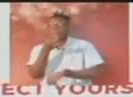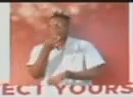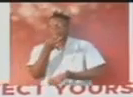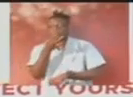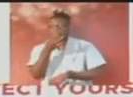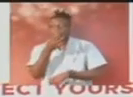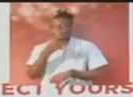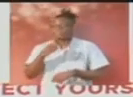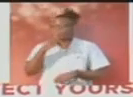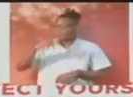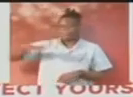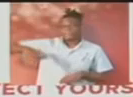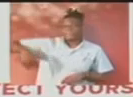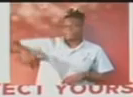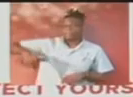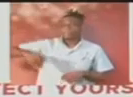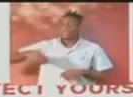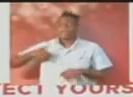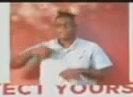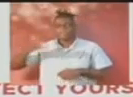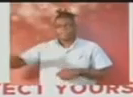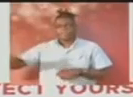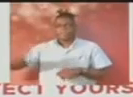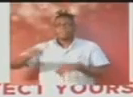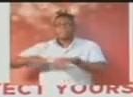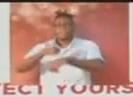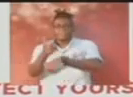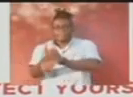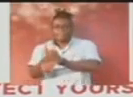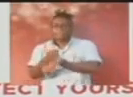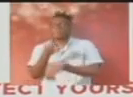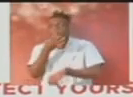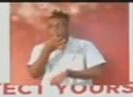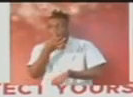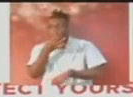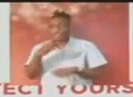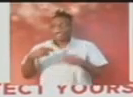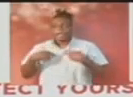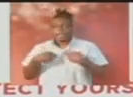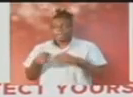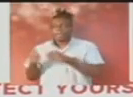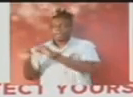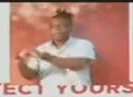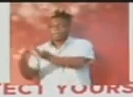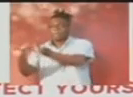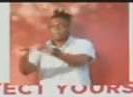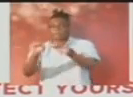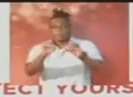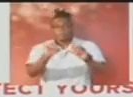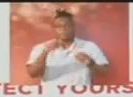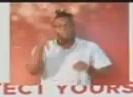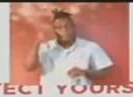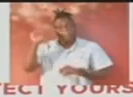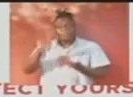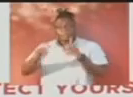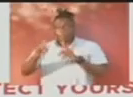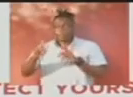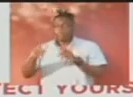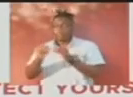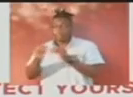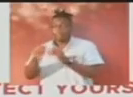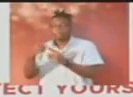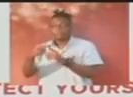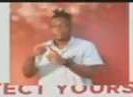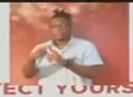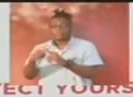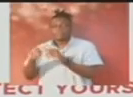but available. So as we seek to expand surge capacity, the capacity to deal with increasing numbers of patients requiring hospital